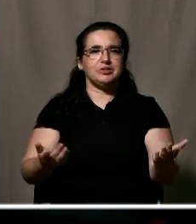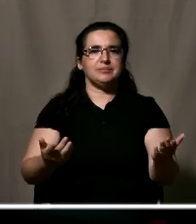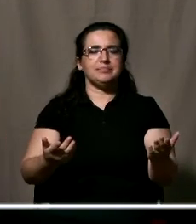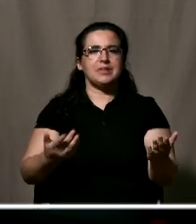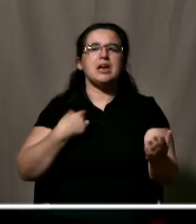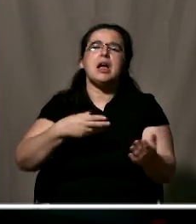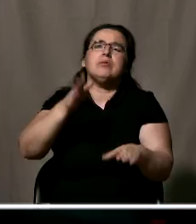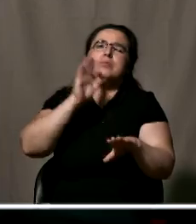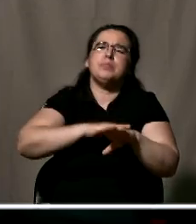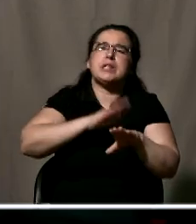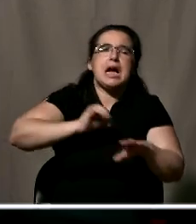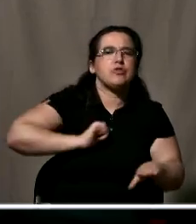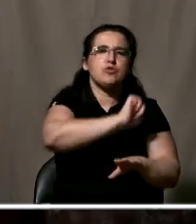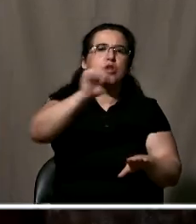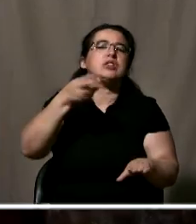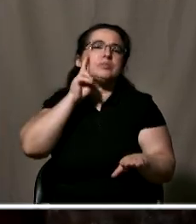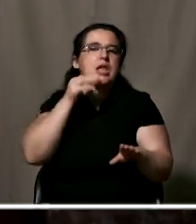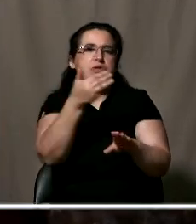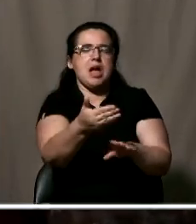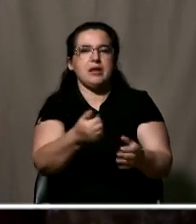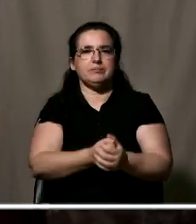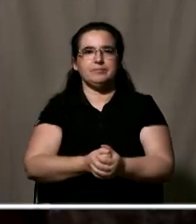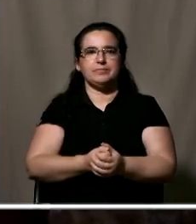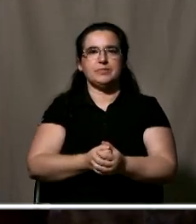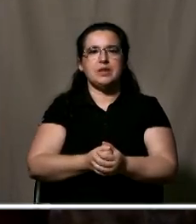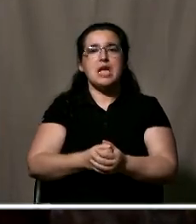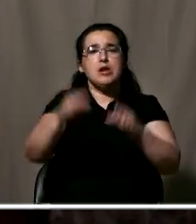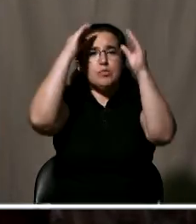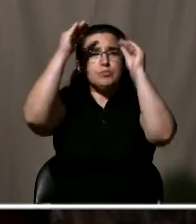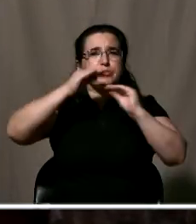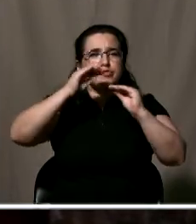que vai perdoar todo o pecado. He is our living high priest. Ele é o nosso sumo